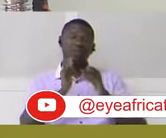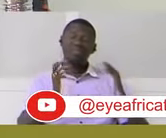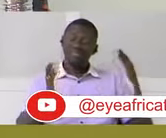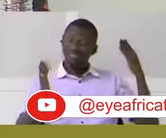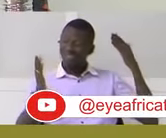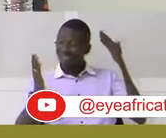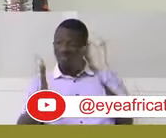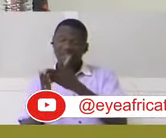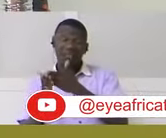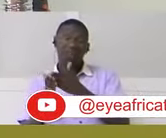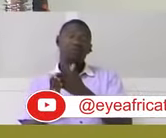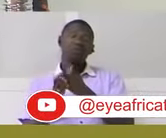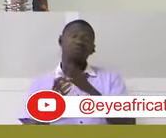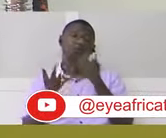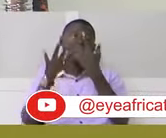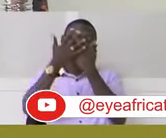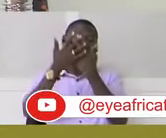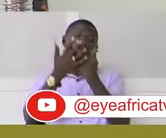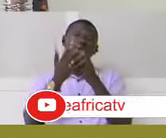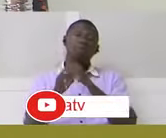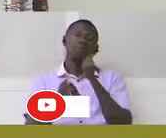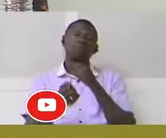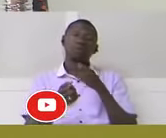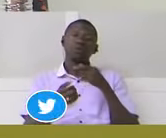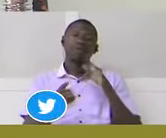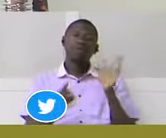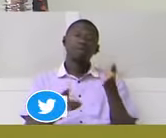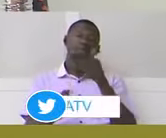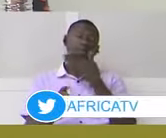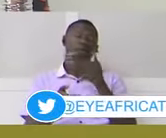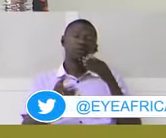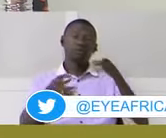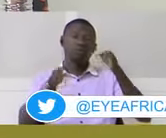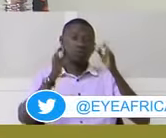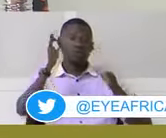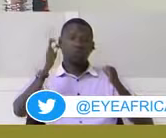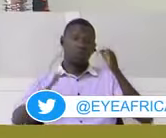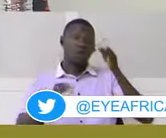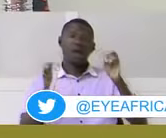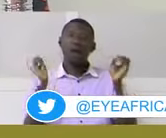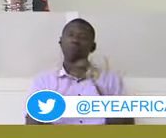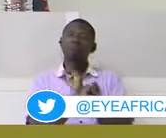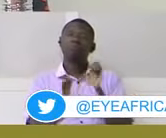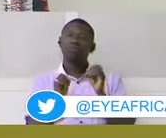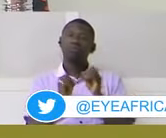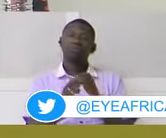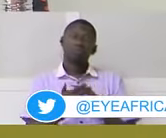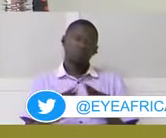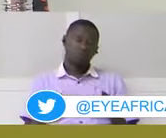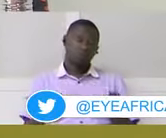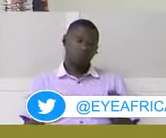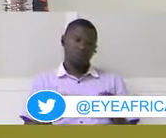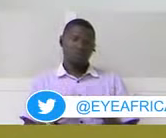are itan diko, we manyan kela katu biri ye muta ye samba te ke tentendi durong ke samba mile 2.